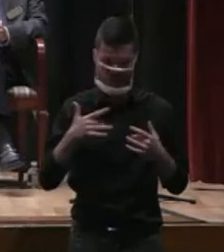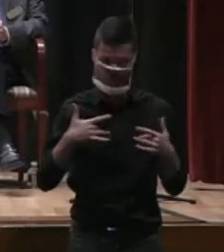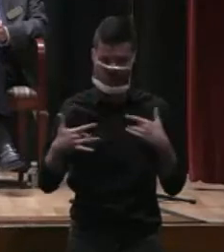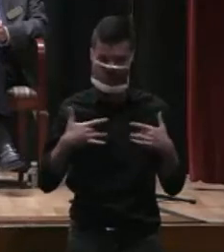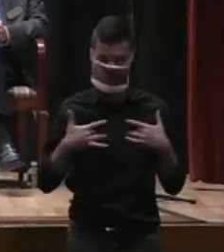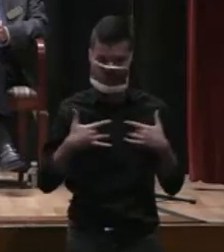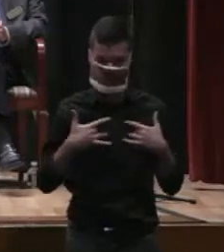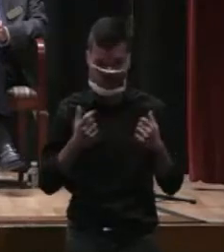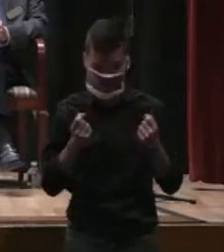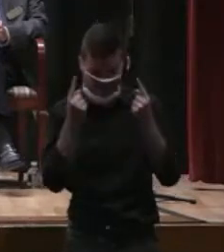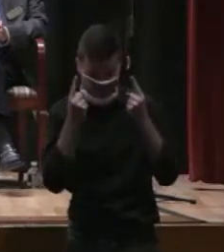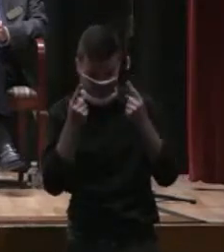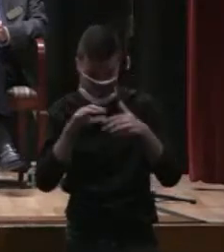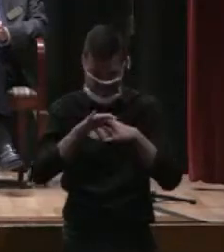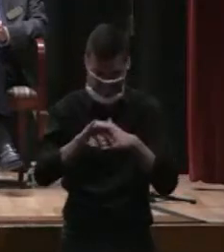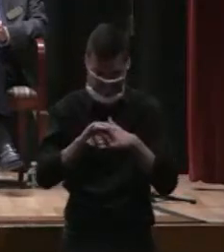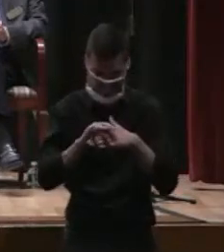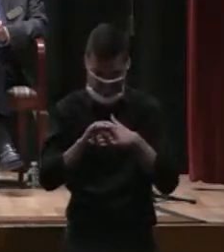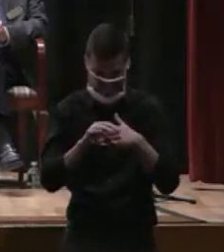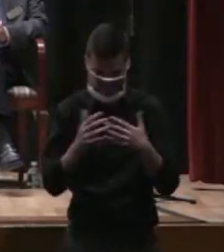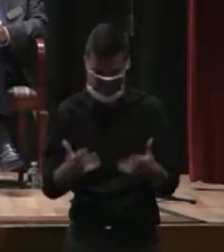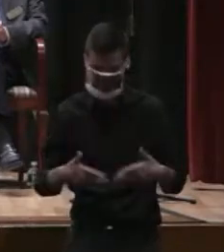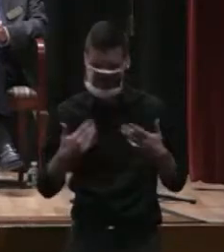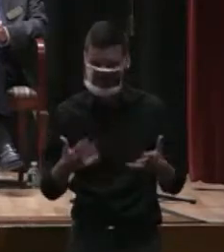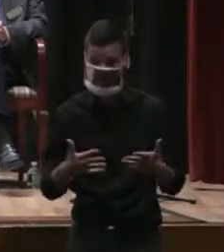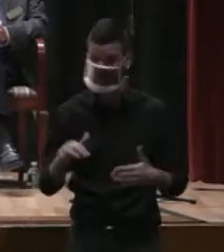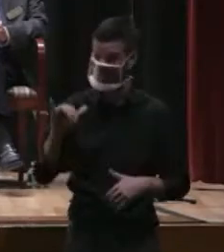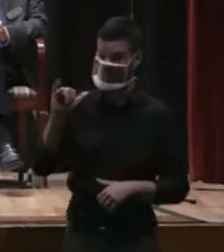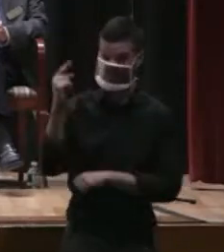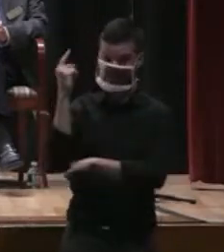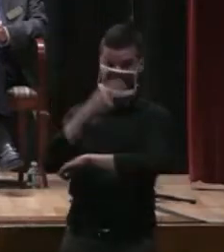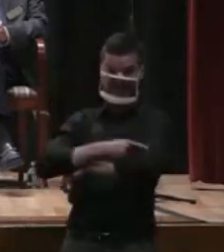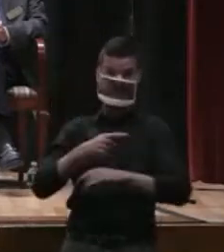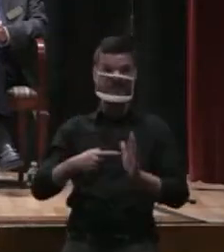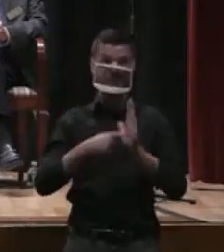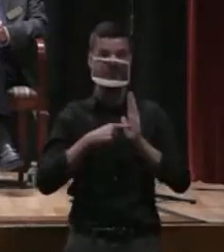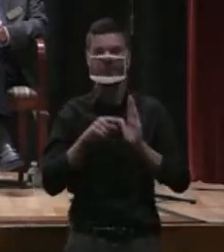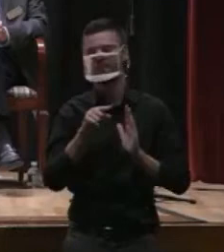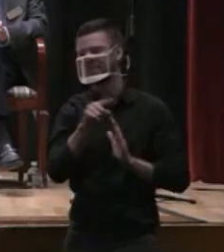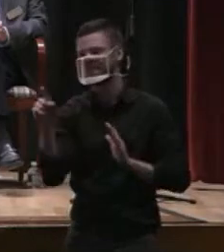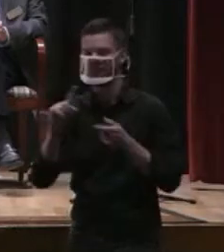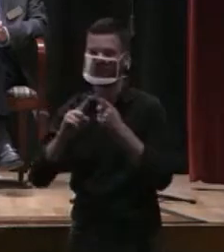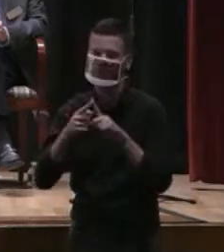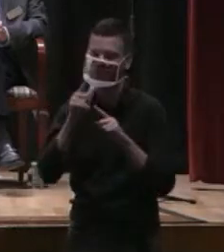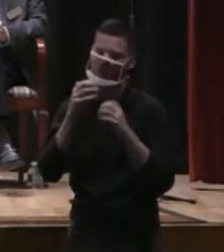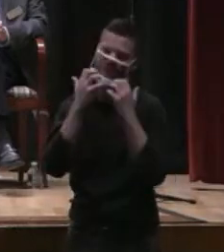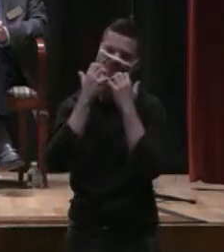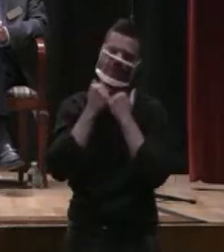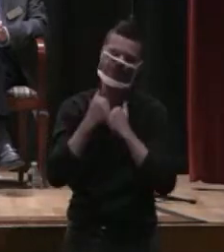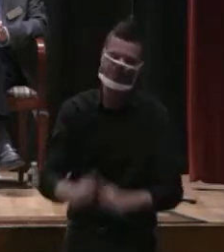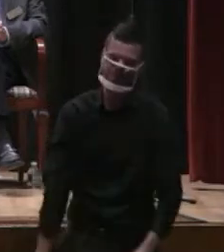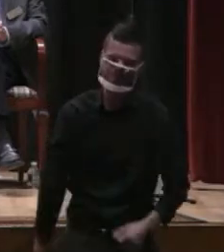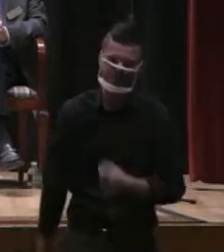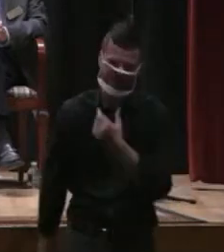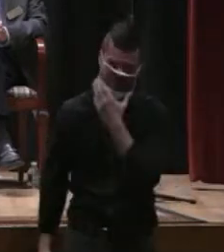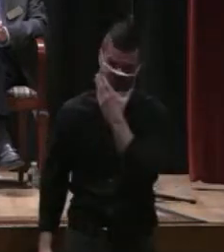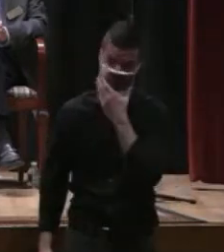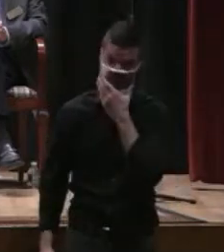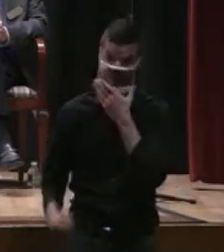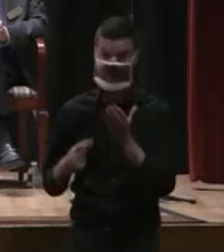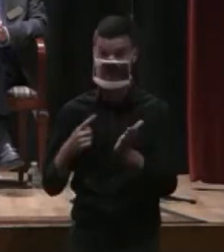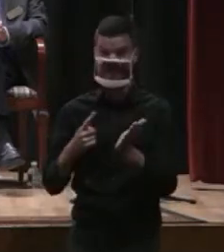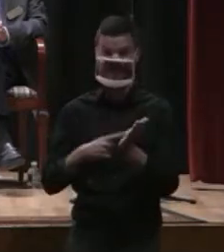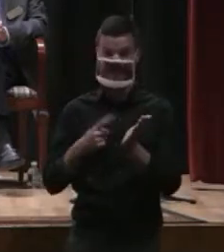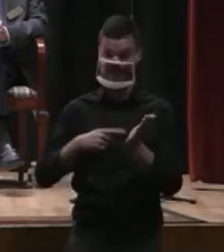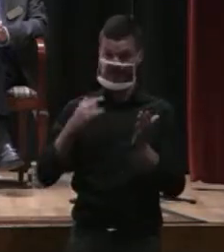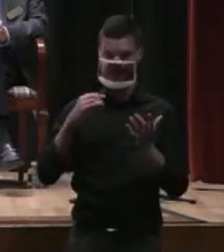content. Those days showed me that I had friends who cared. There were times when the picture of today